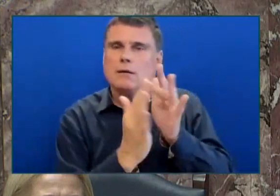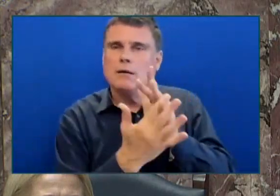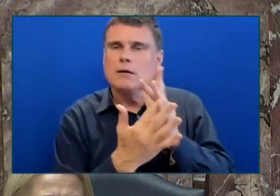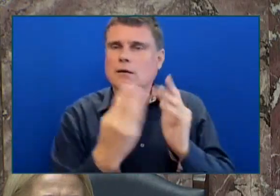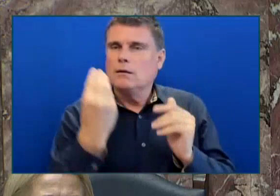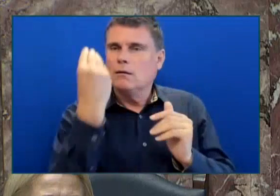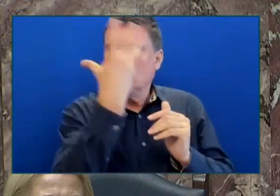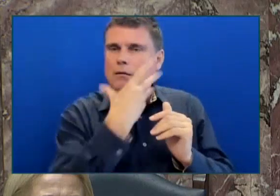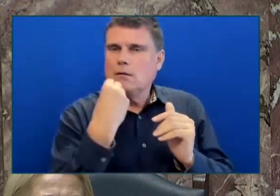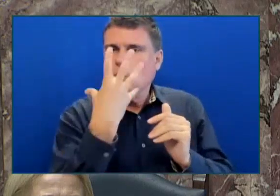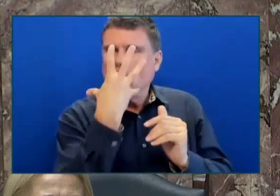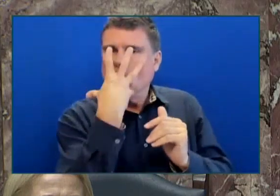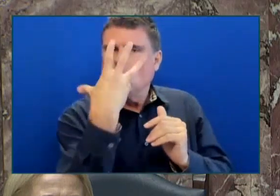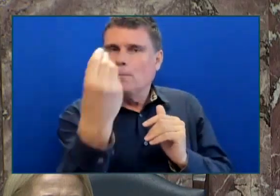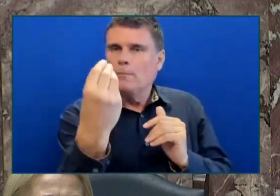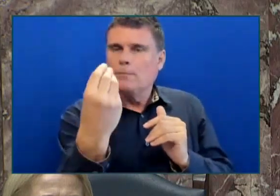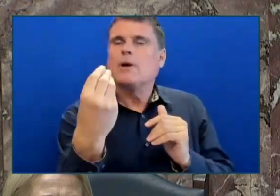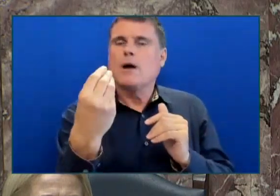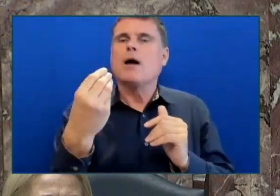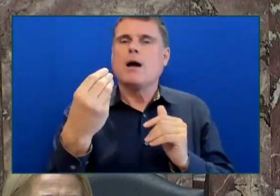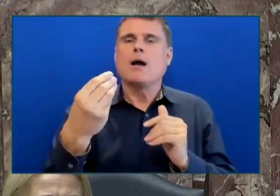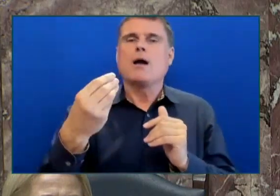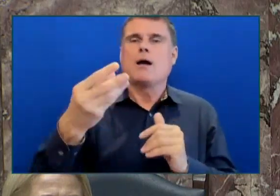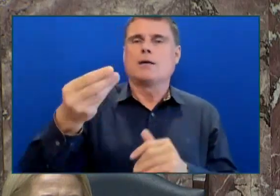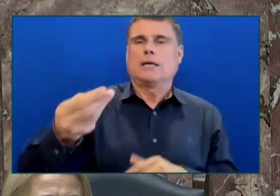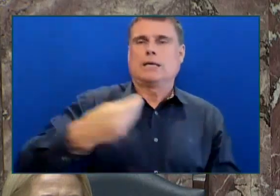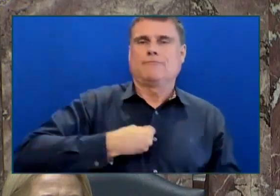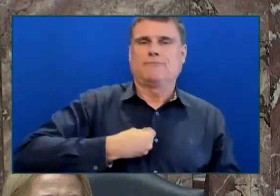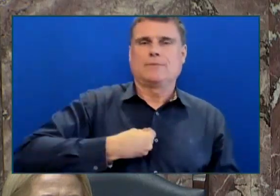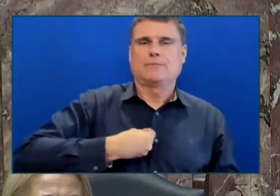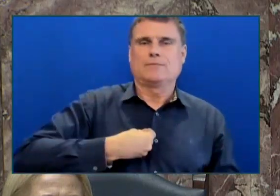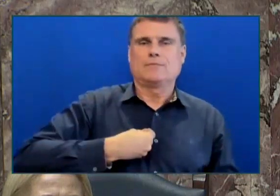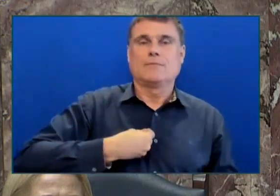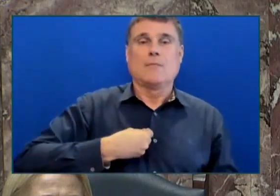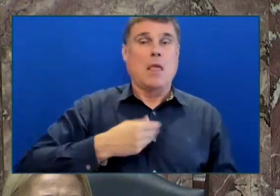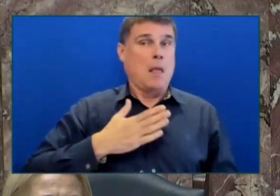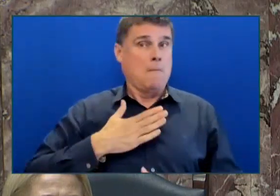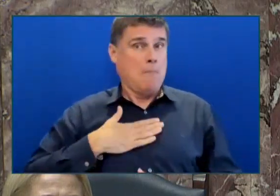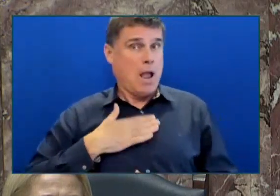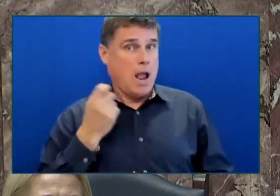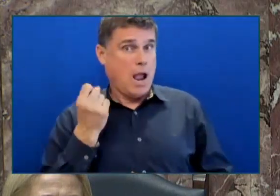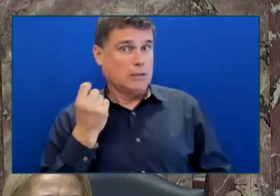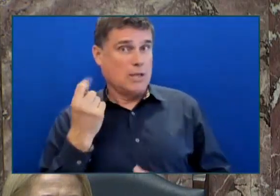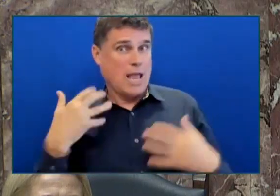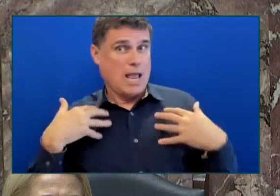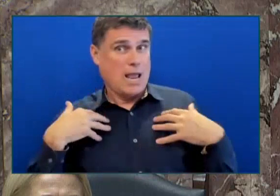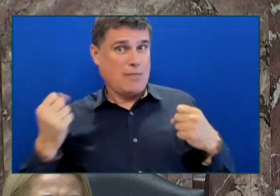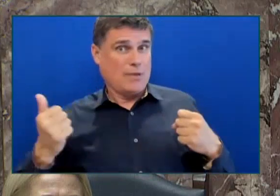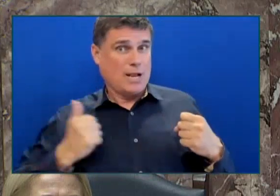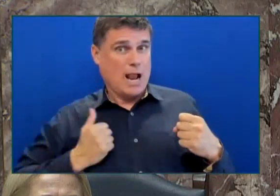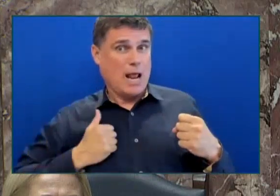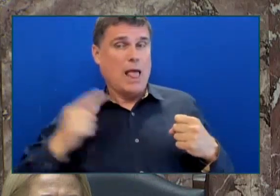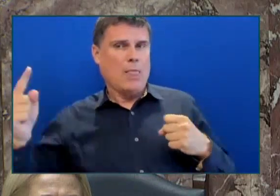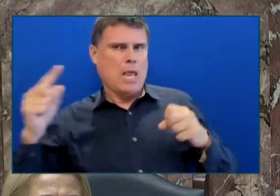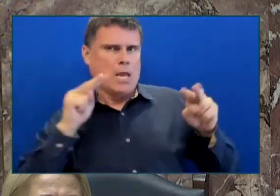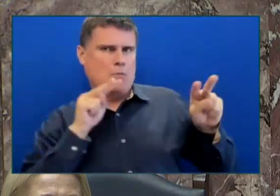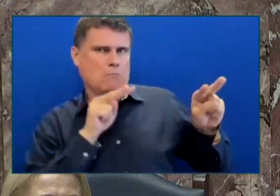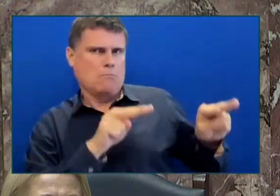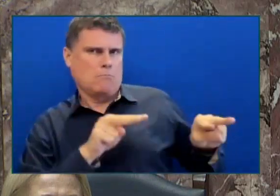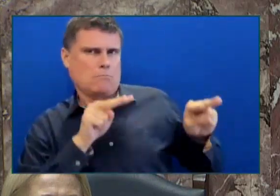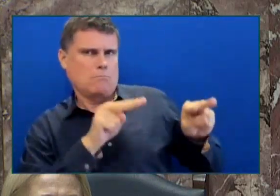safer supplies, and I understand that Health Canada is monitoring and evaluating the practices with